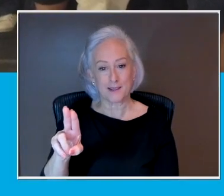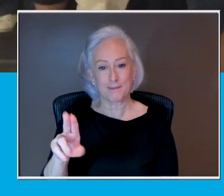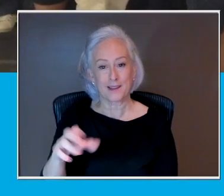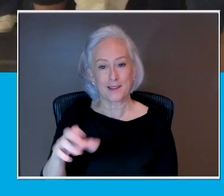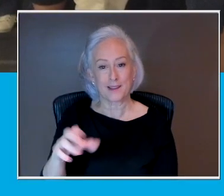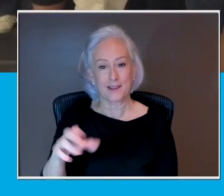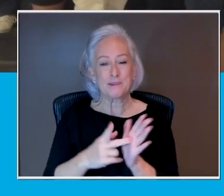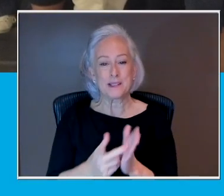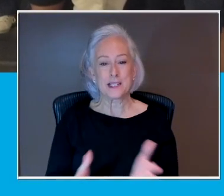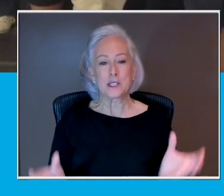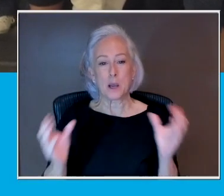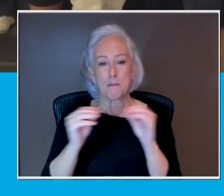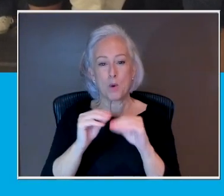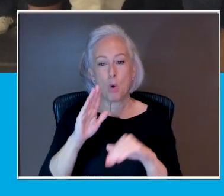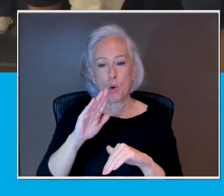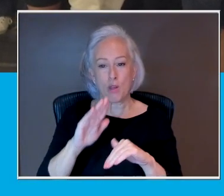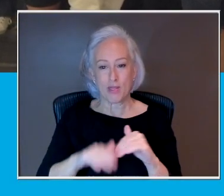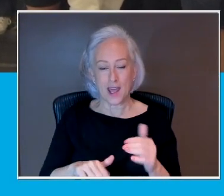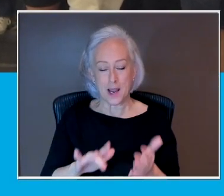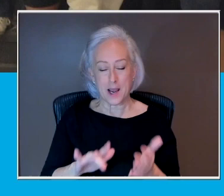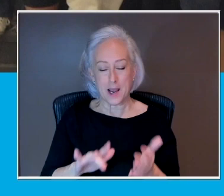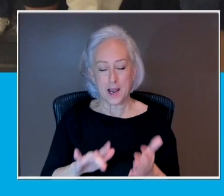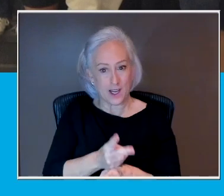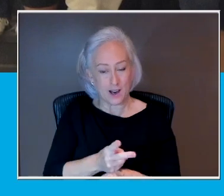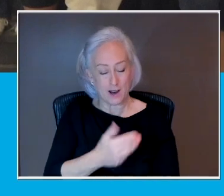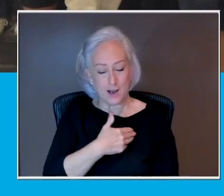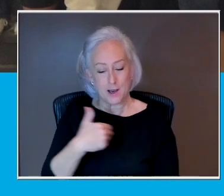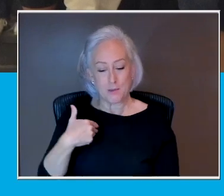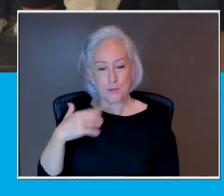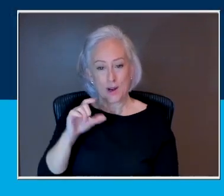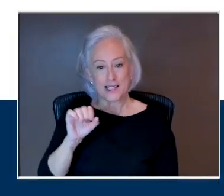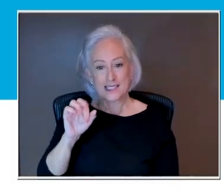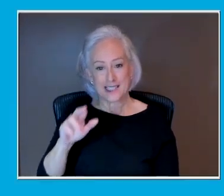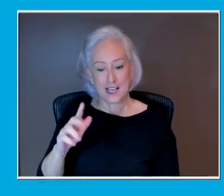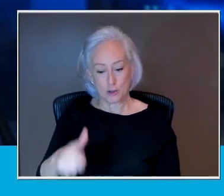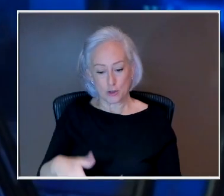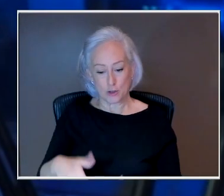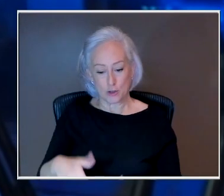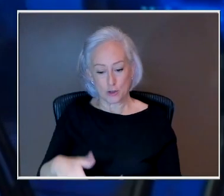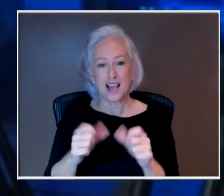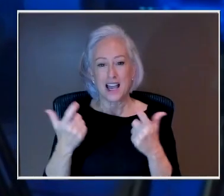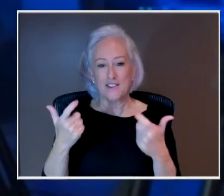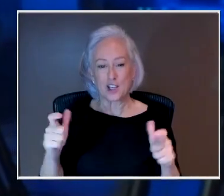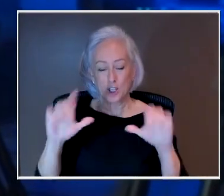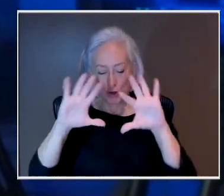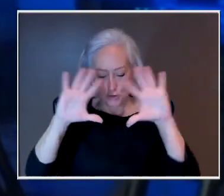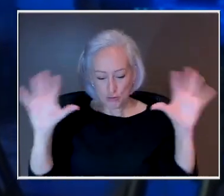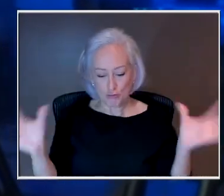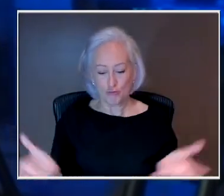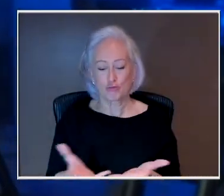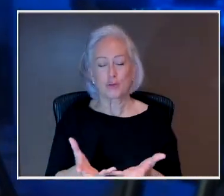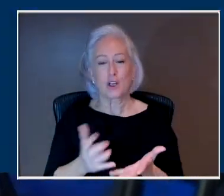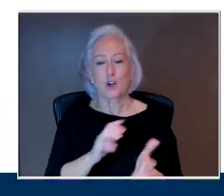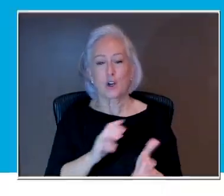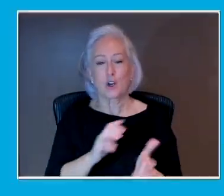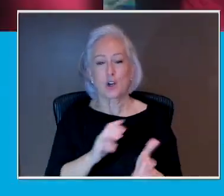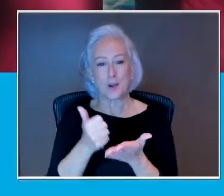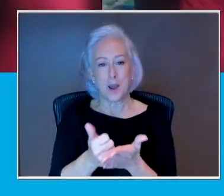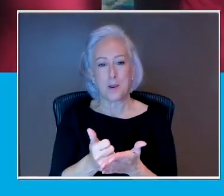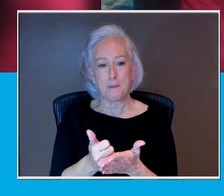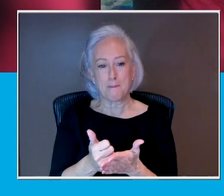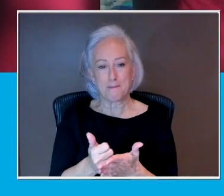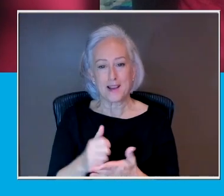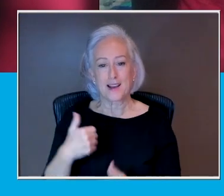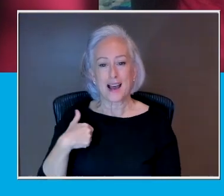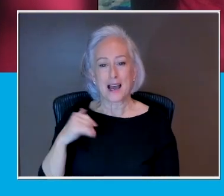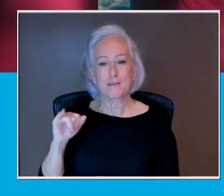just medical care. Breast cancer survivors have a huge support network ready to help. I'm Jessica Lovell on the next Morning Medical Update.